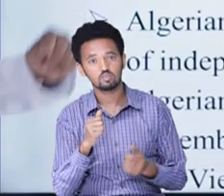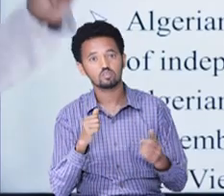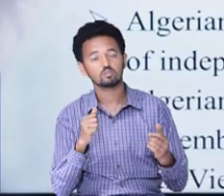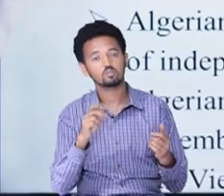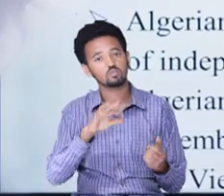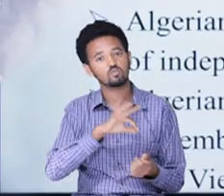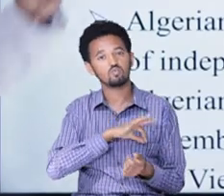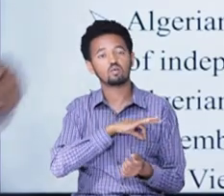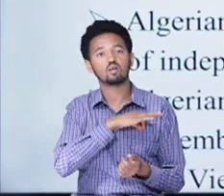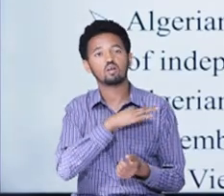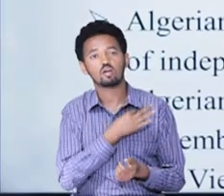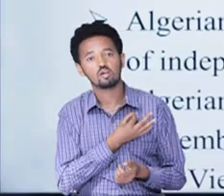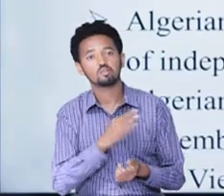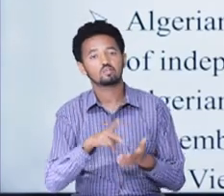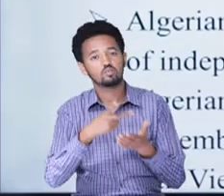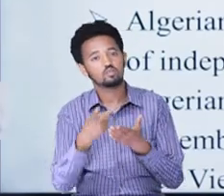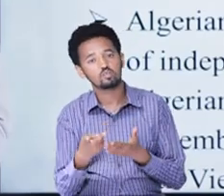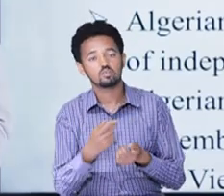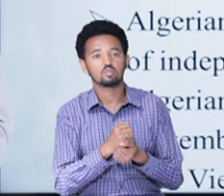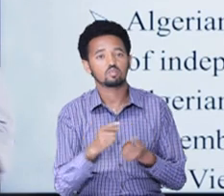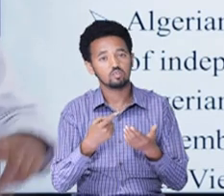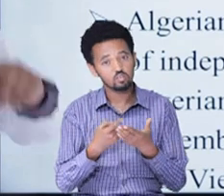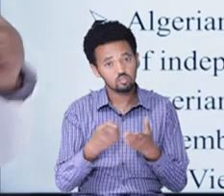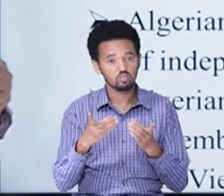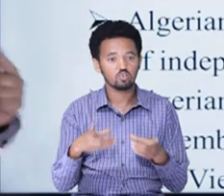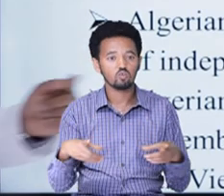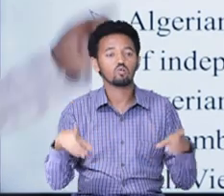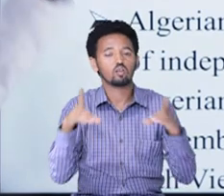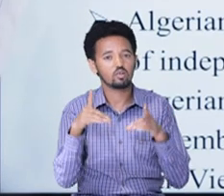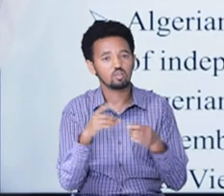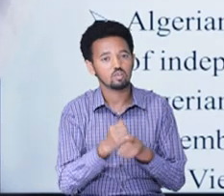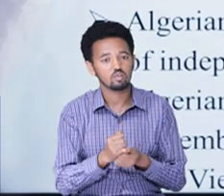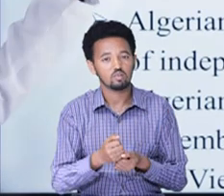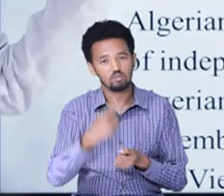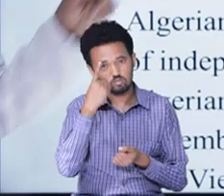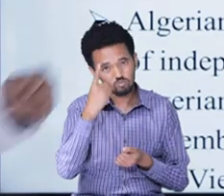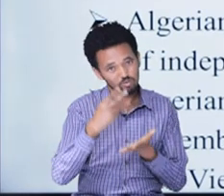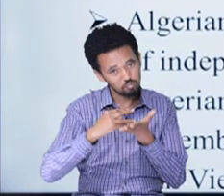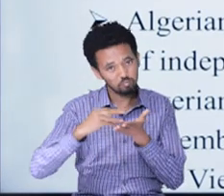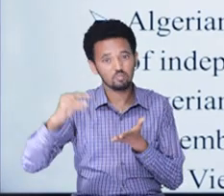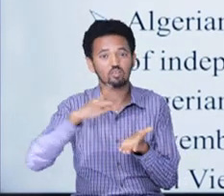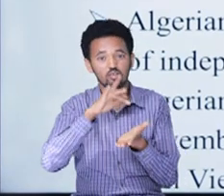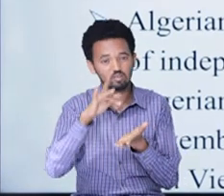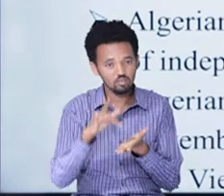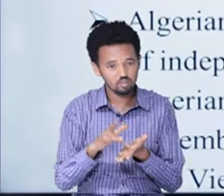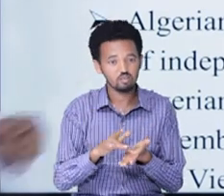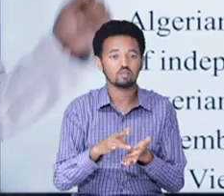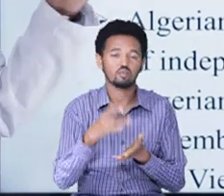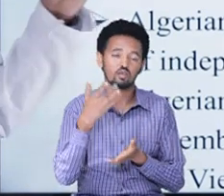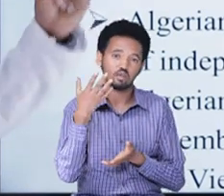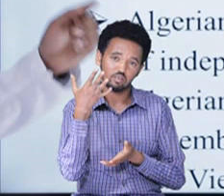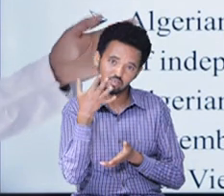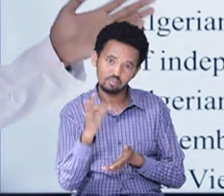France. The white settlers were known as the colons or the colonists. 1 million settlers in